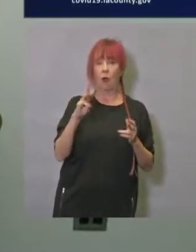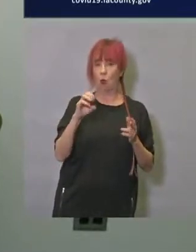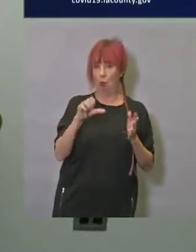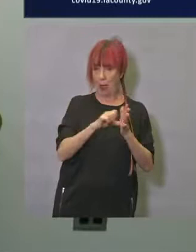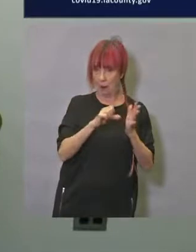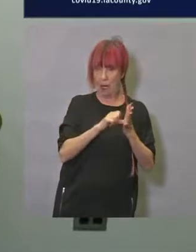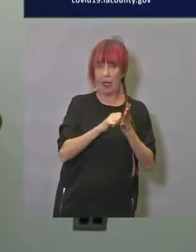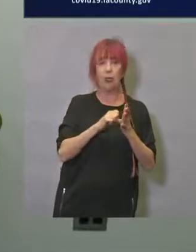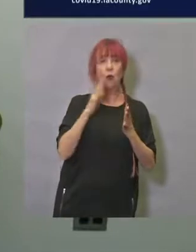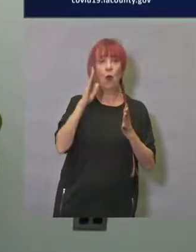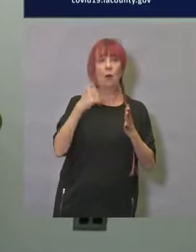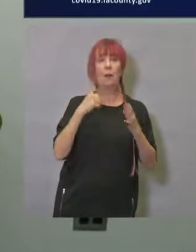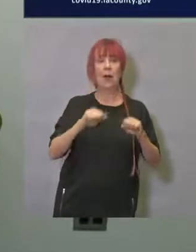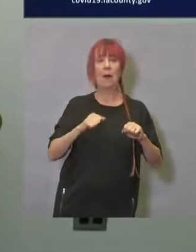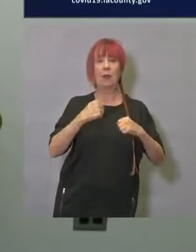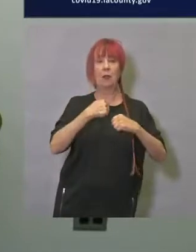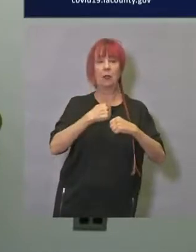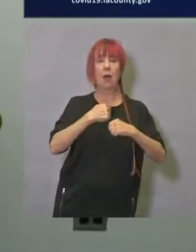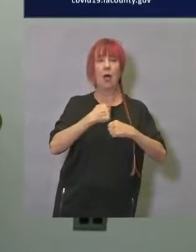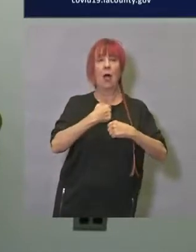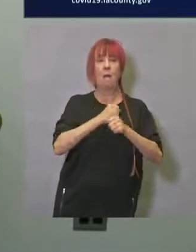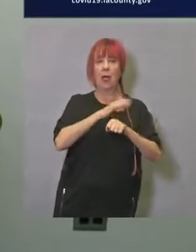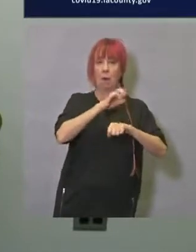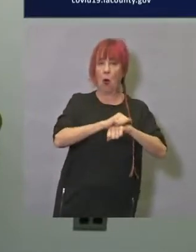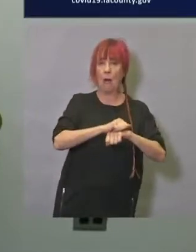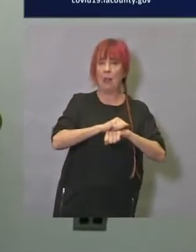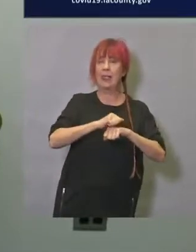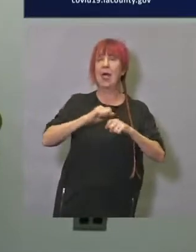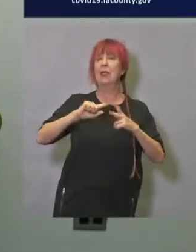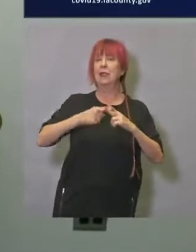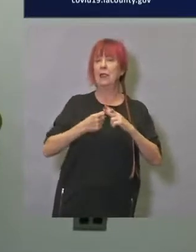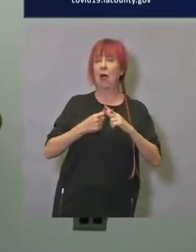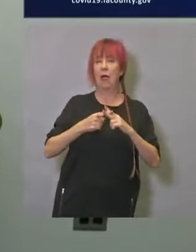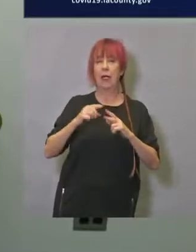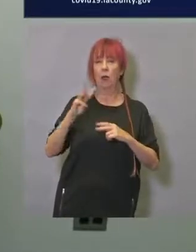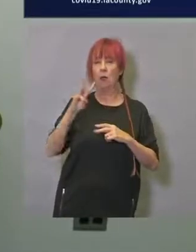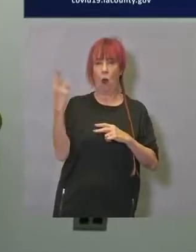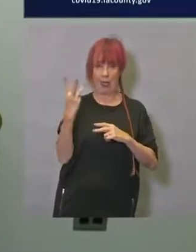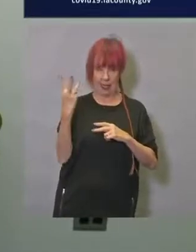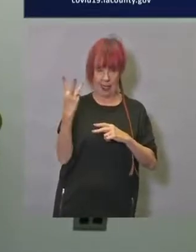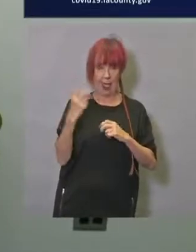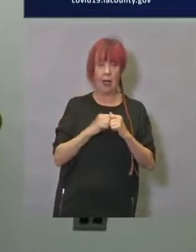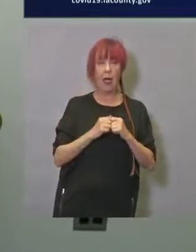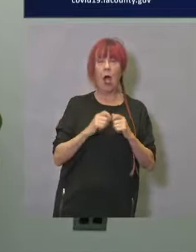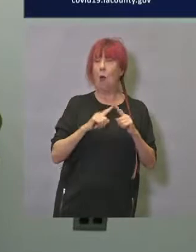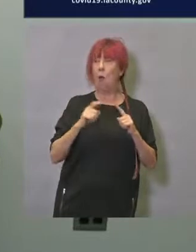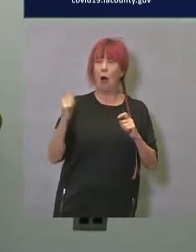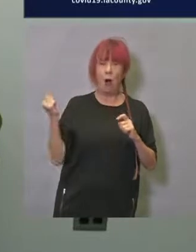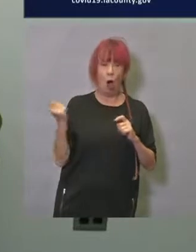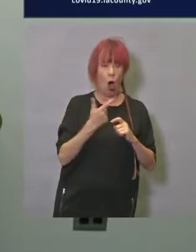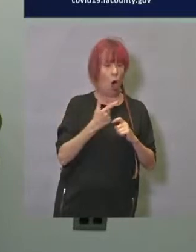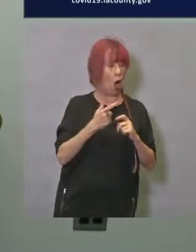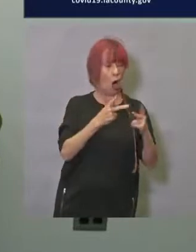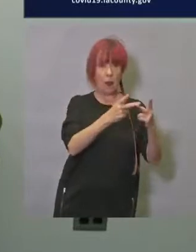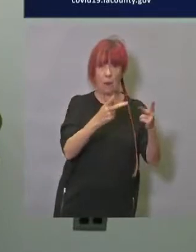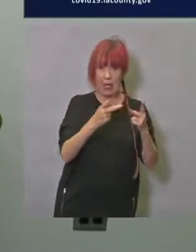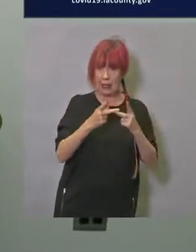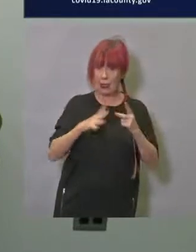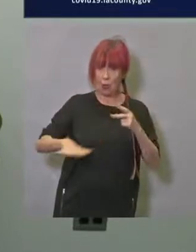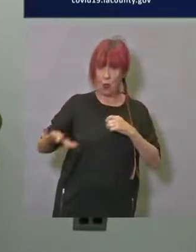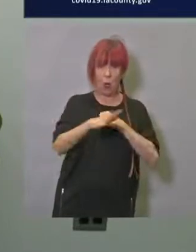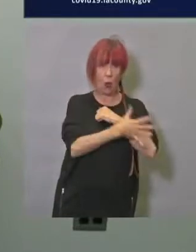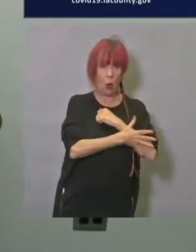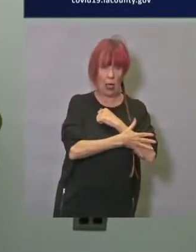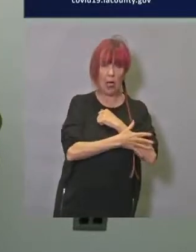can be scheduled starting on Wednesday. So on Thursday, at all of the sites across the county, people who are 16 and older can